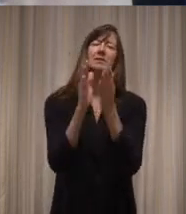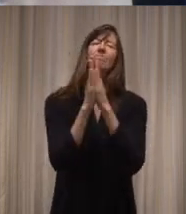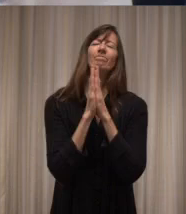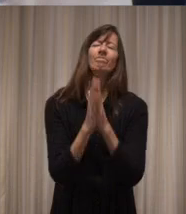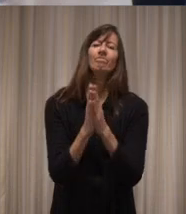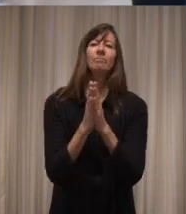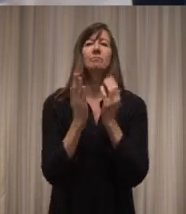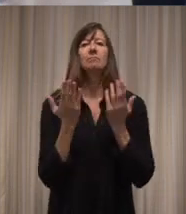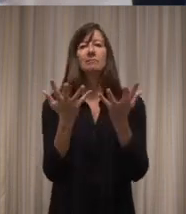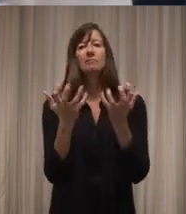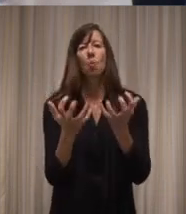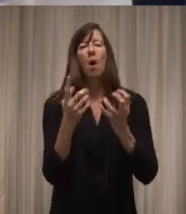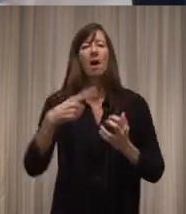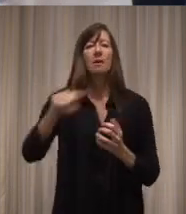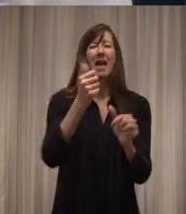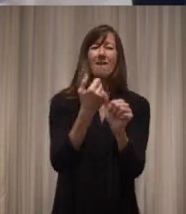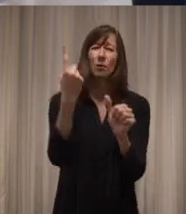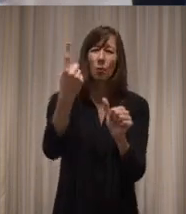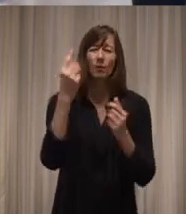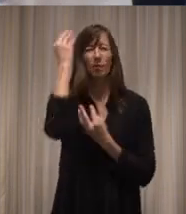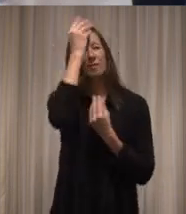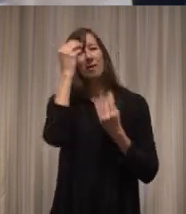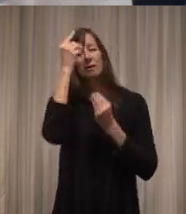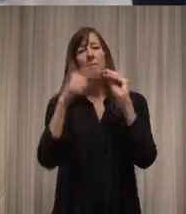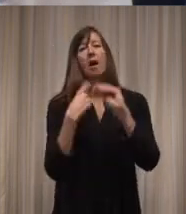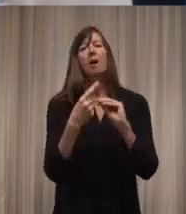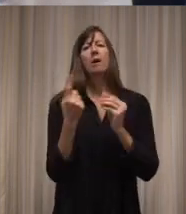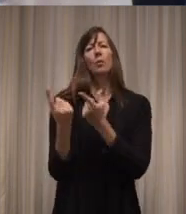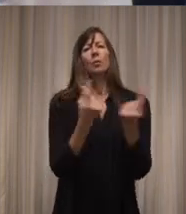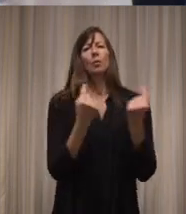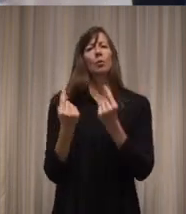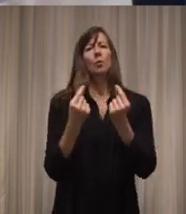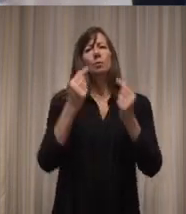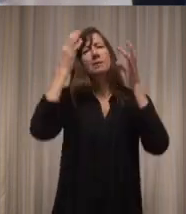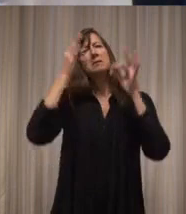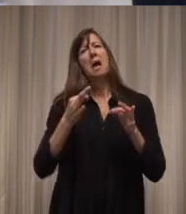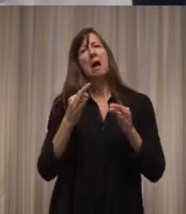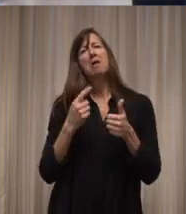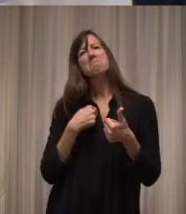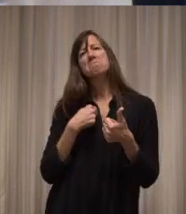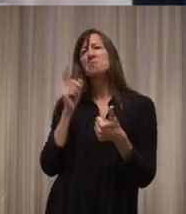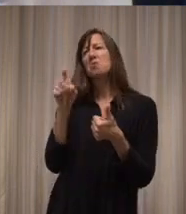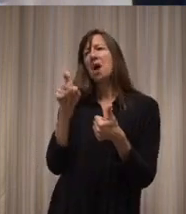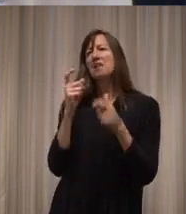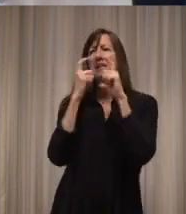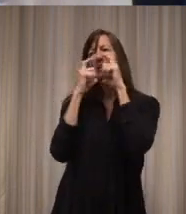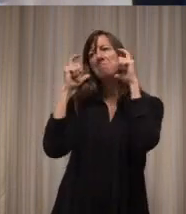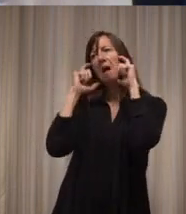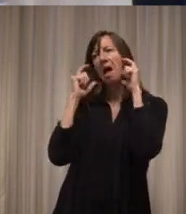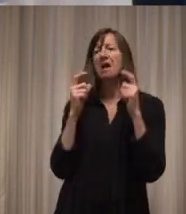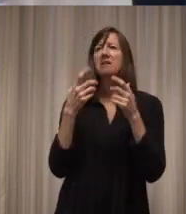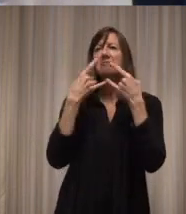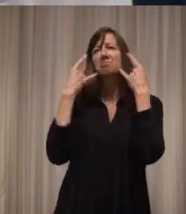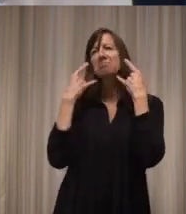in the community, to think about, as you're making those decisions, do I need to wear a mask? Should I get together with